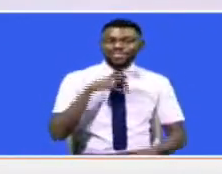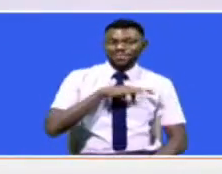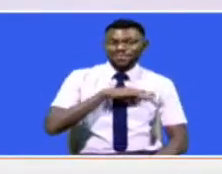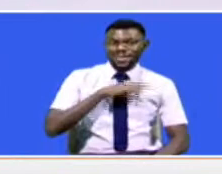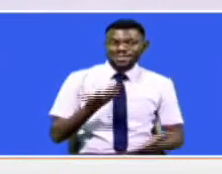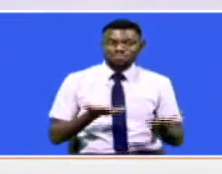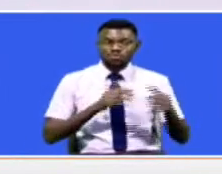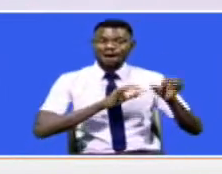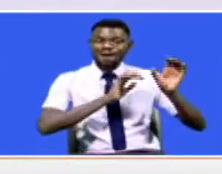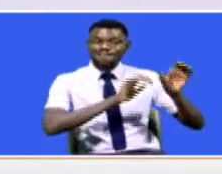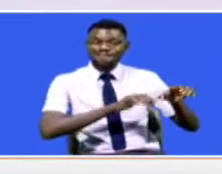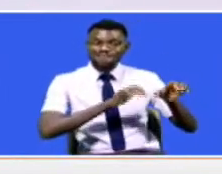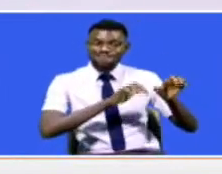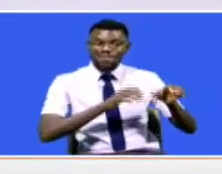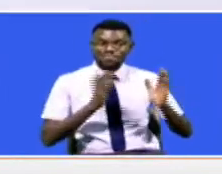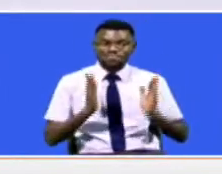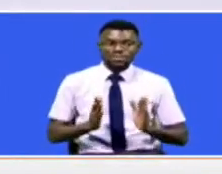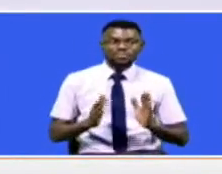on,